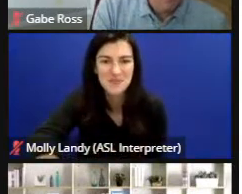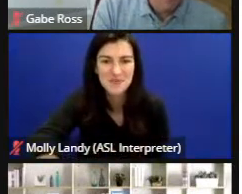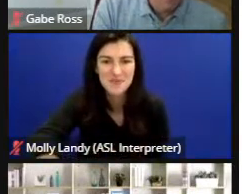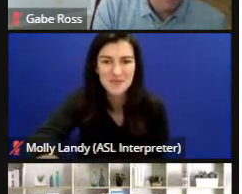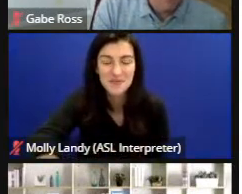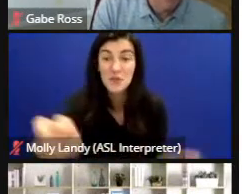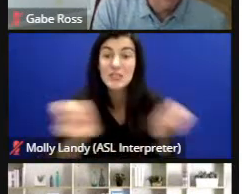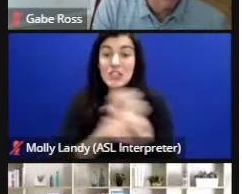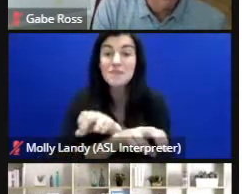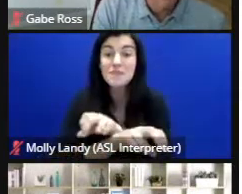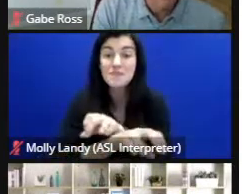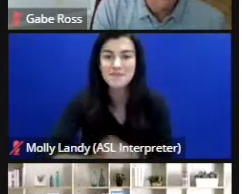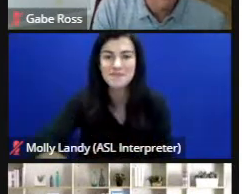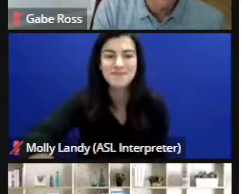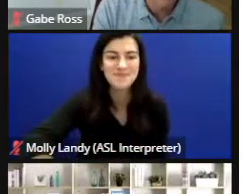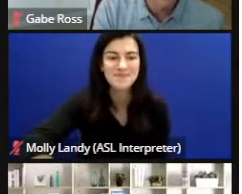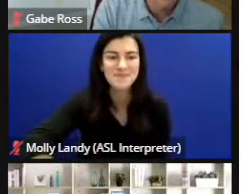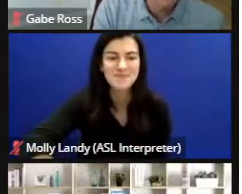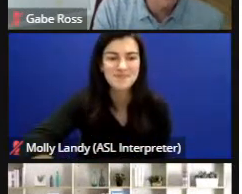Teresa Aldrich.